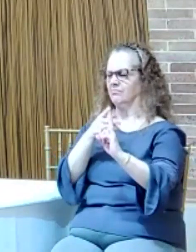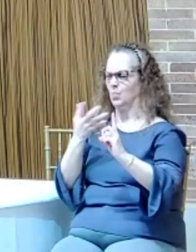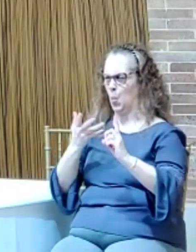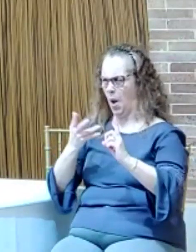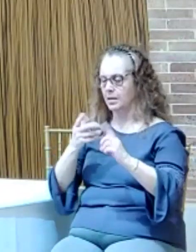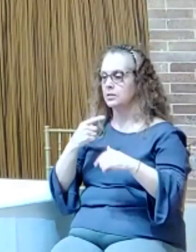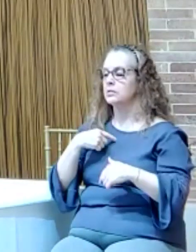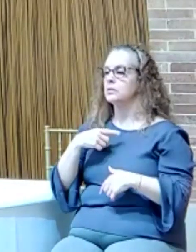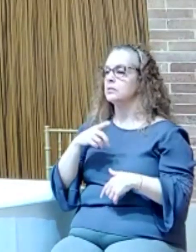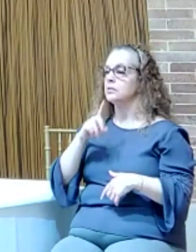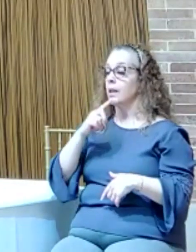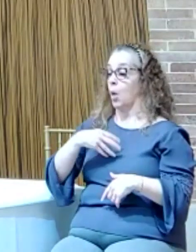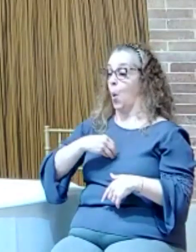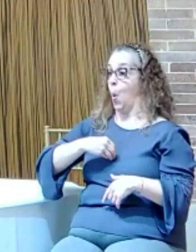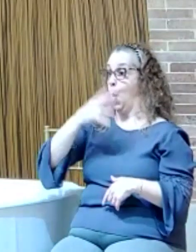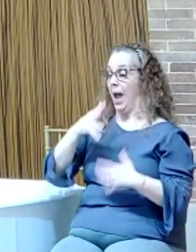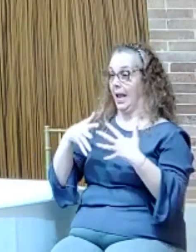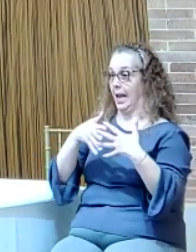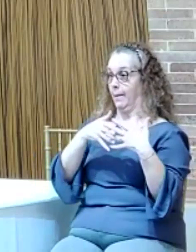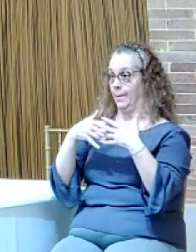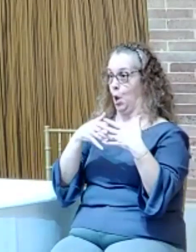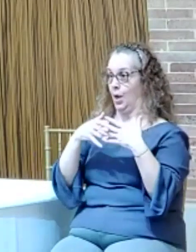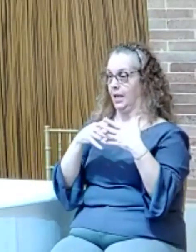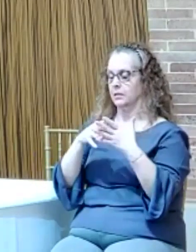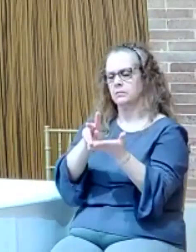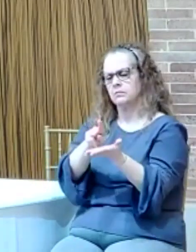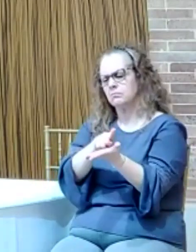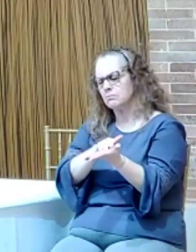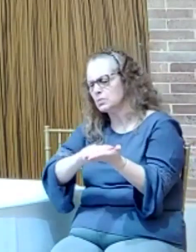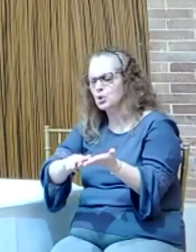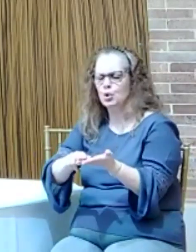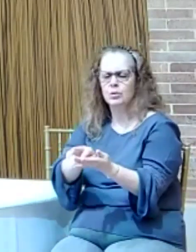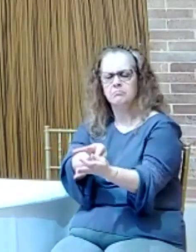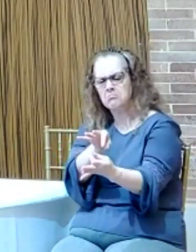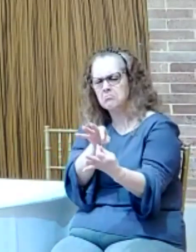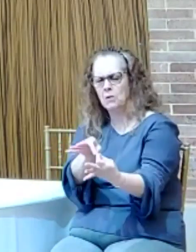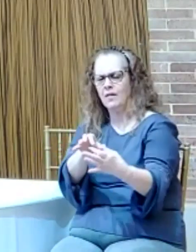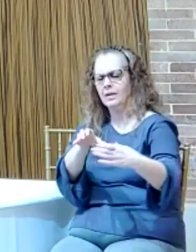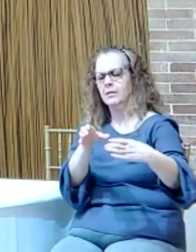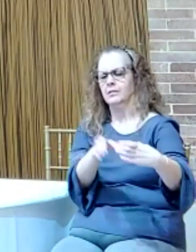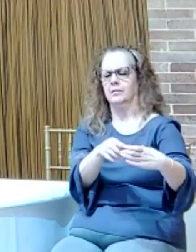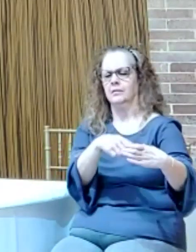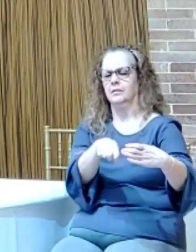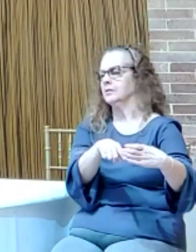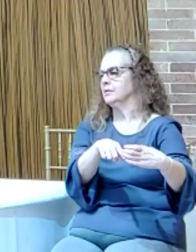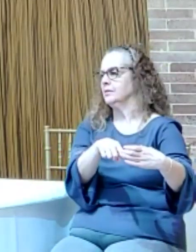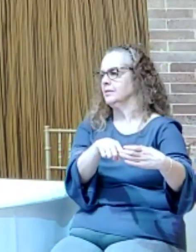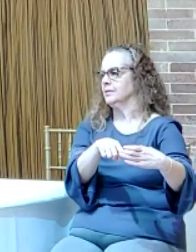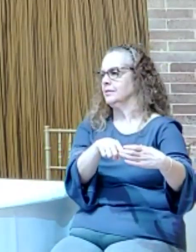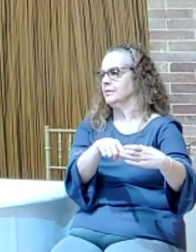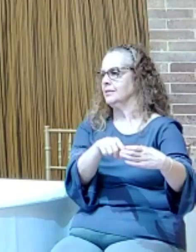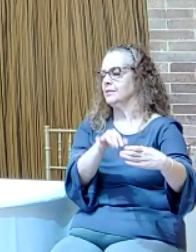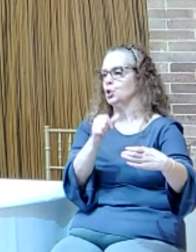Americans as the pure species of person that uh should not